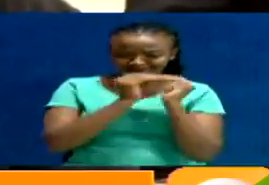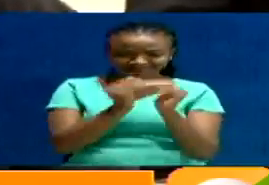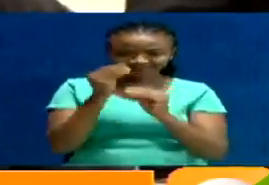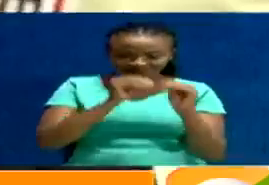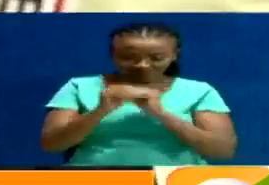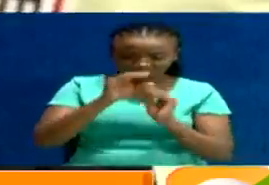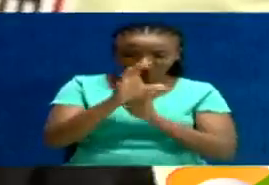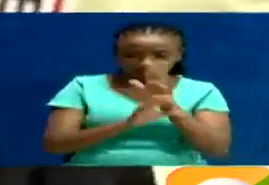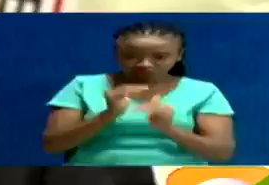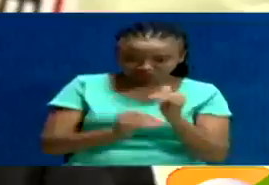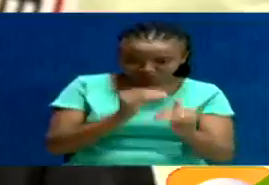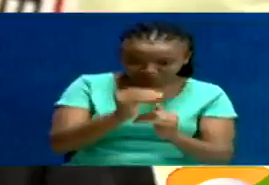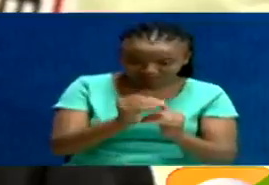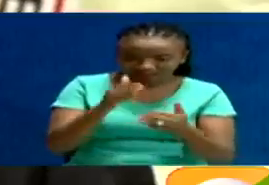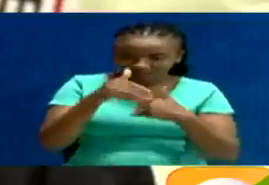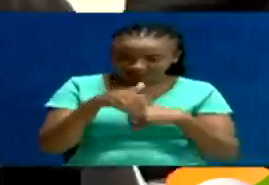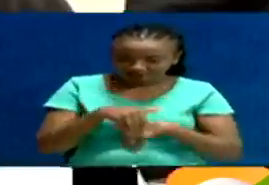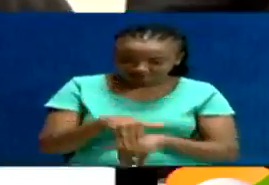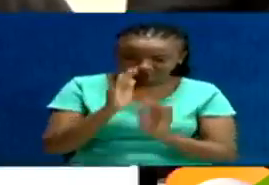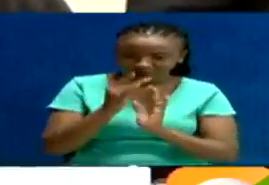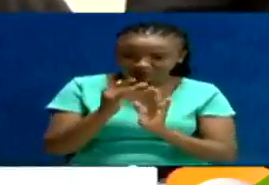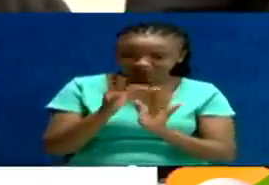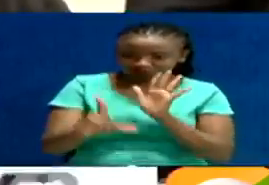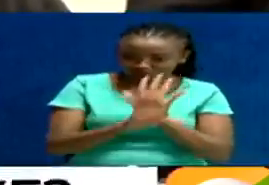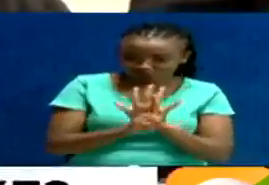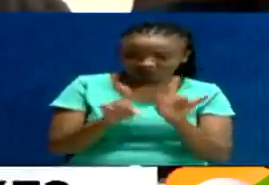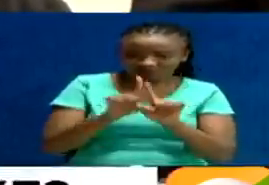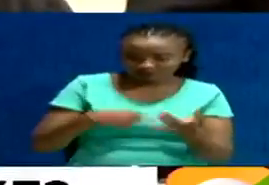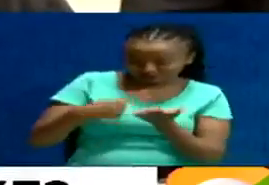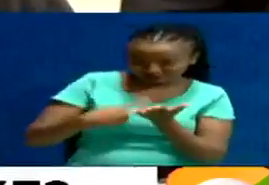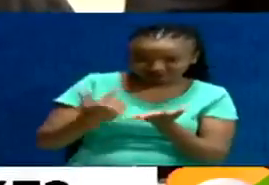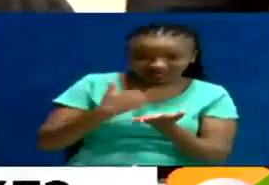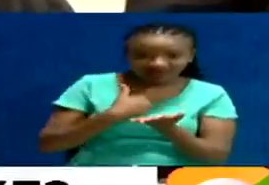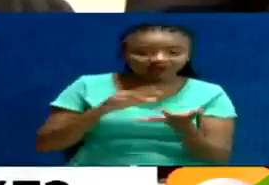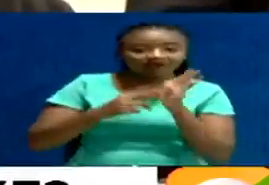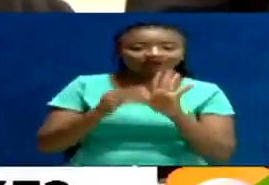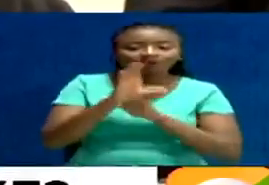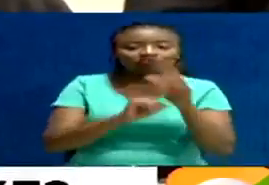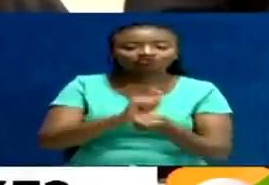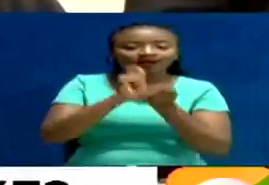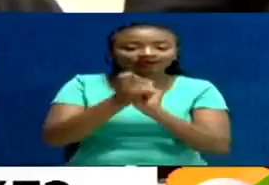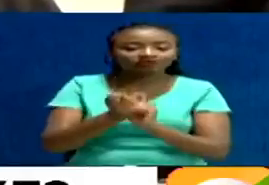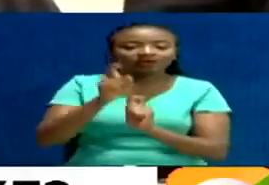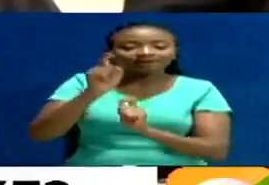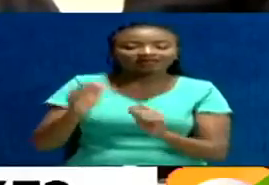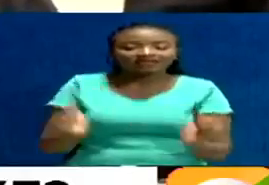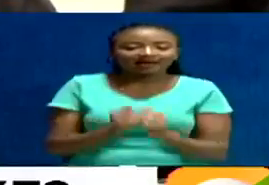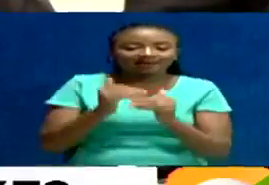and dialogue, and as far-reaching constitutional amendments should only be addressed